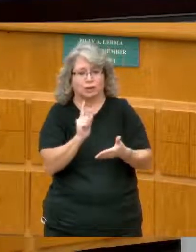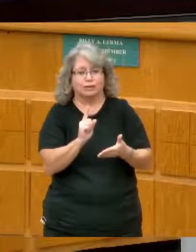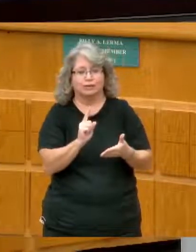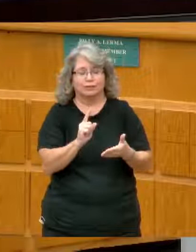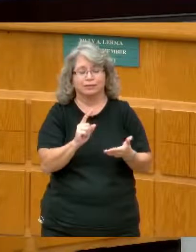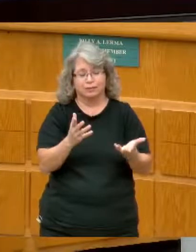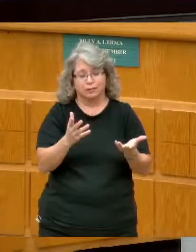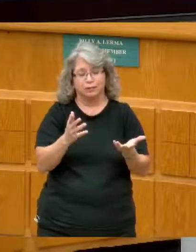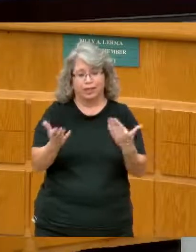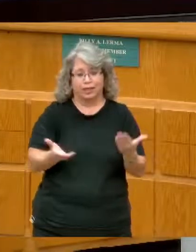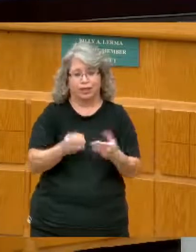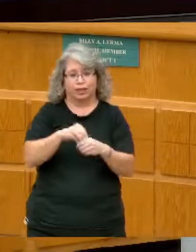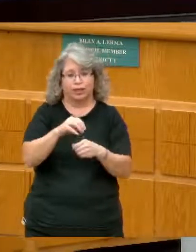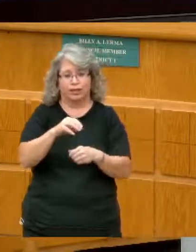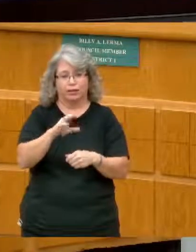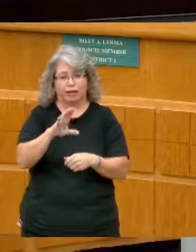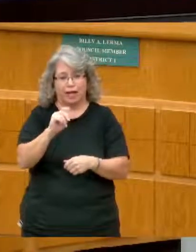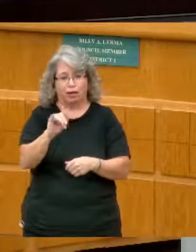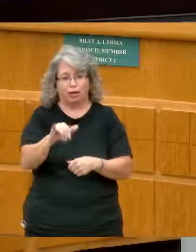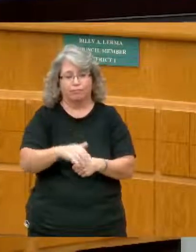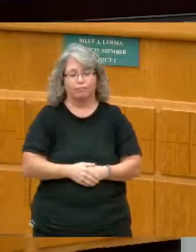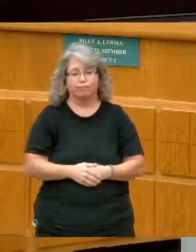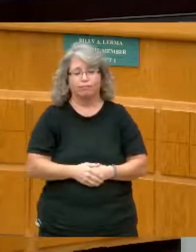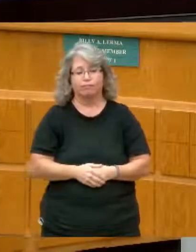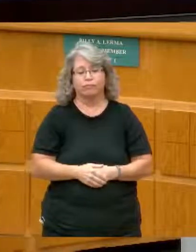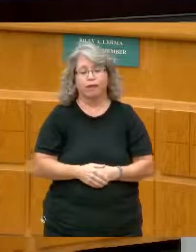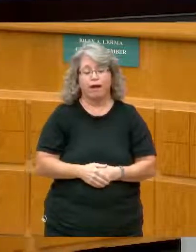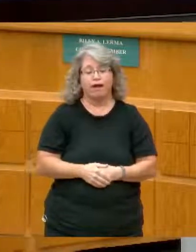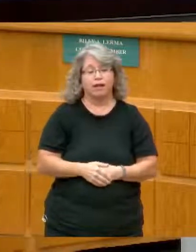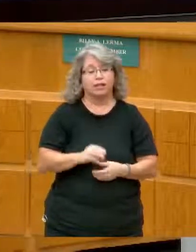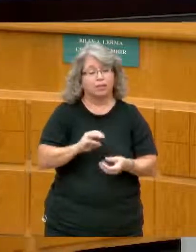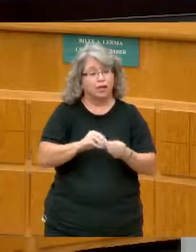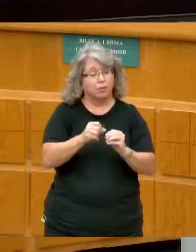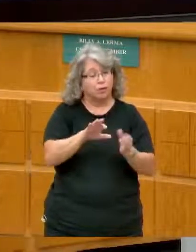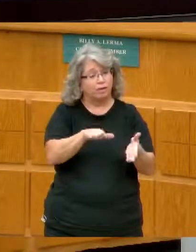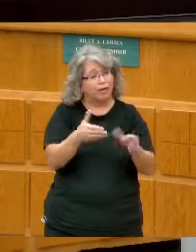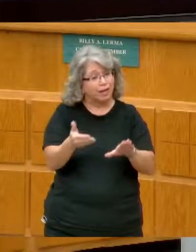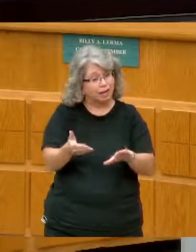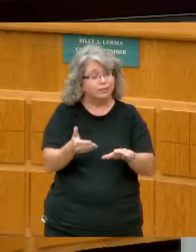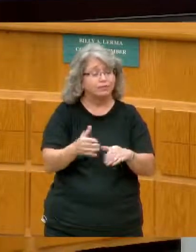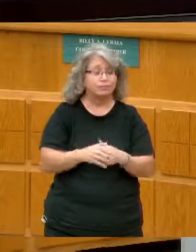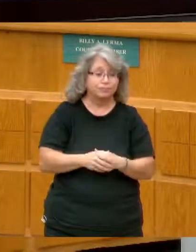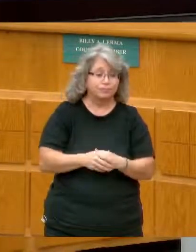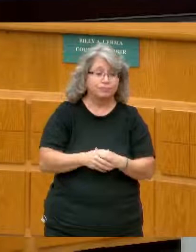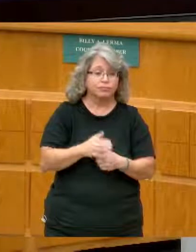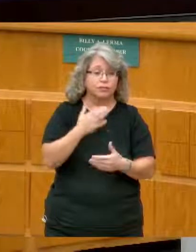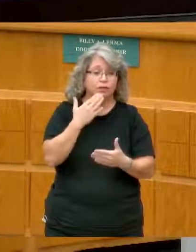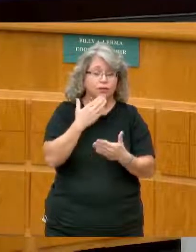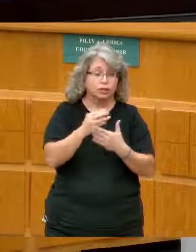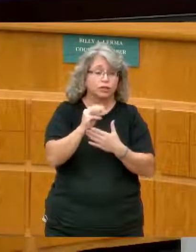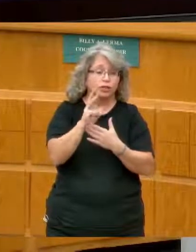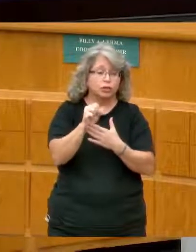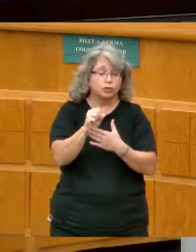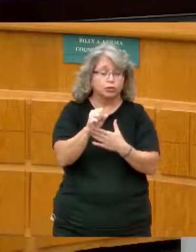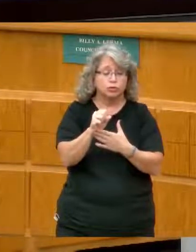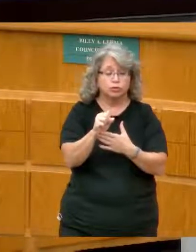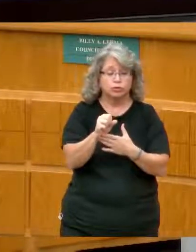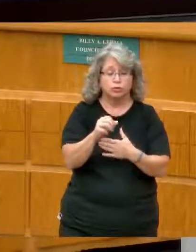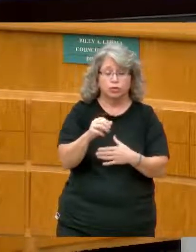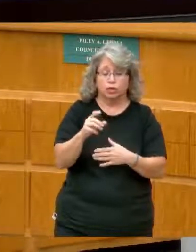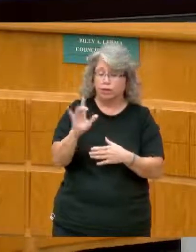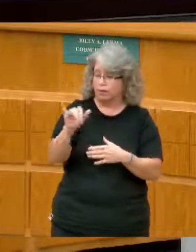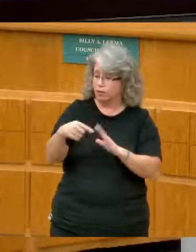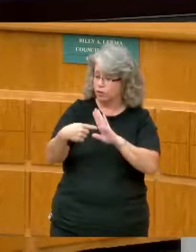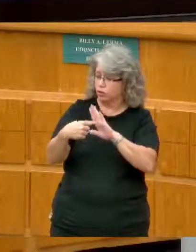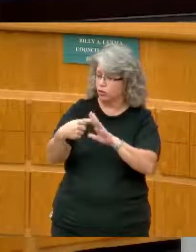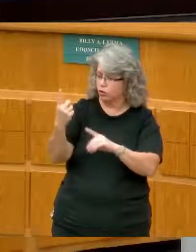Next slide. So for the deaths, the good news is that we have currently 1 death here. I believe